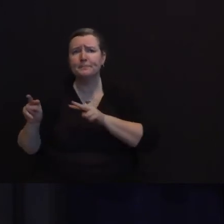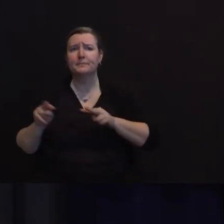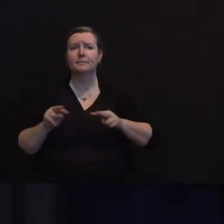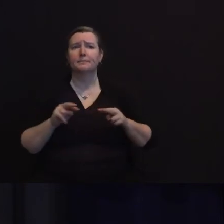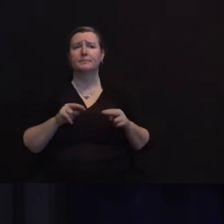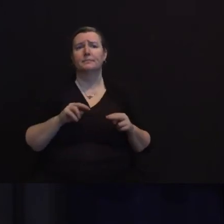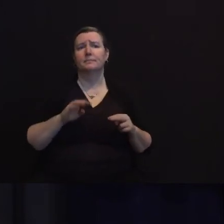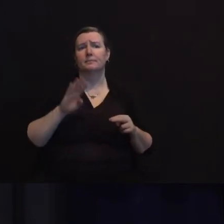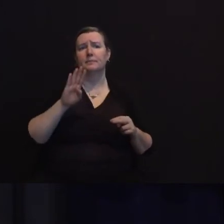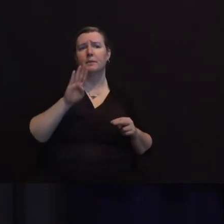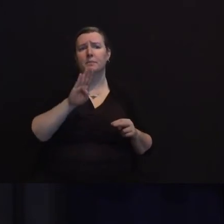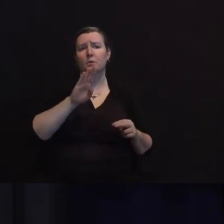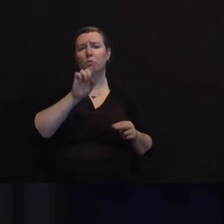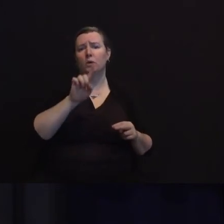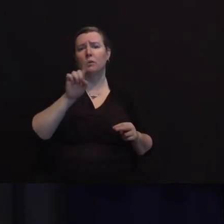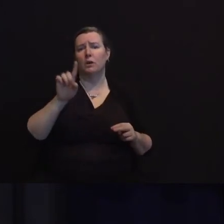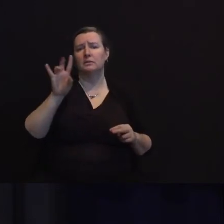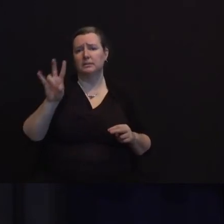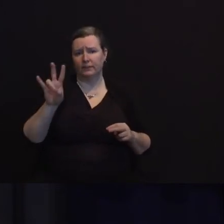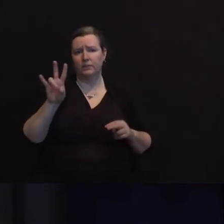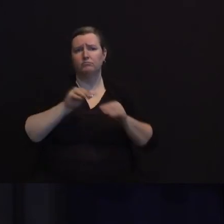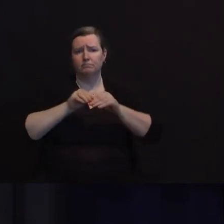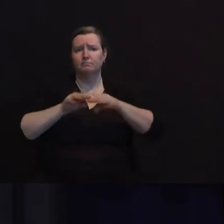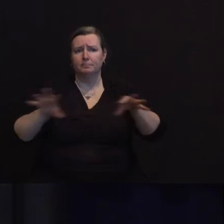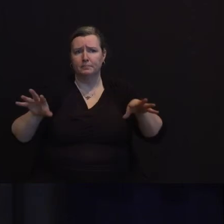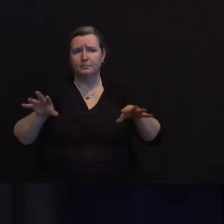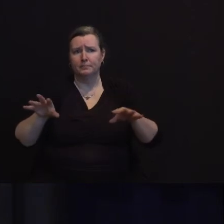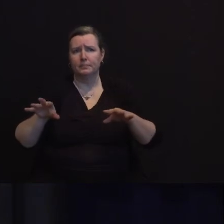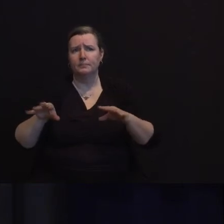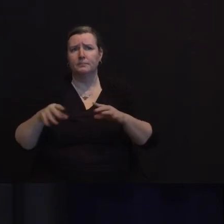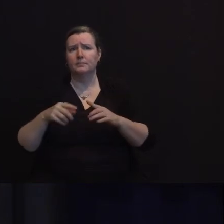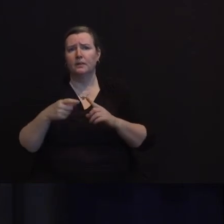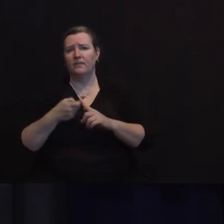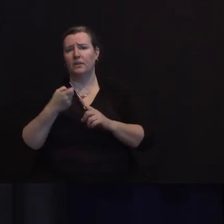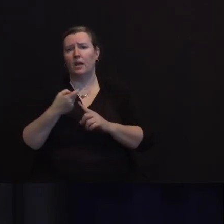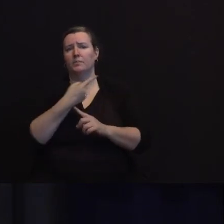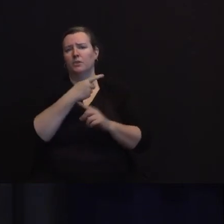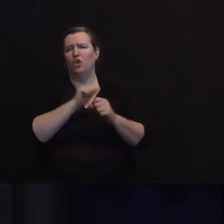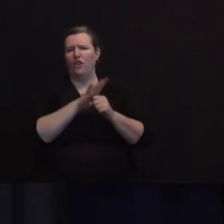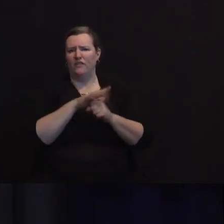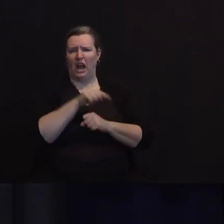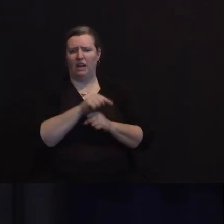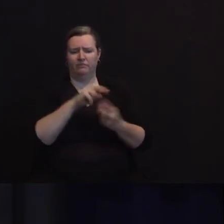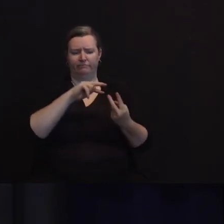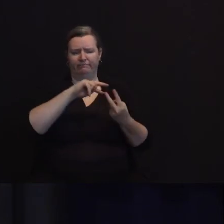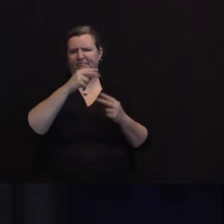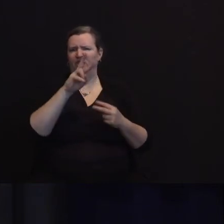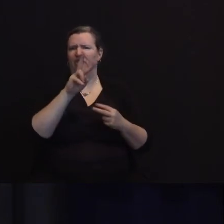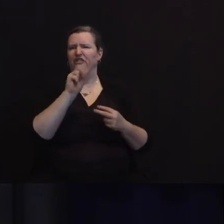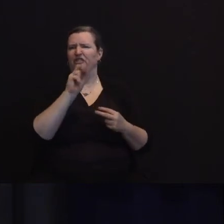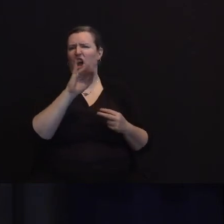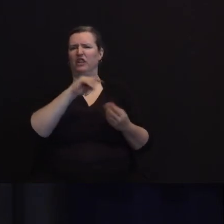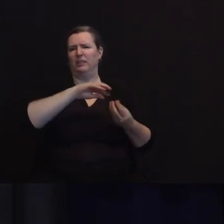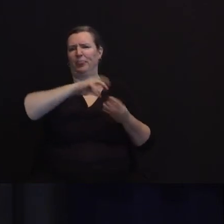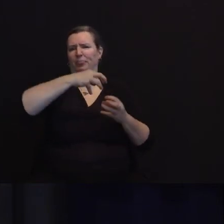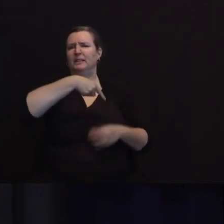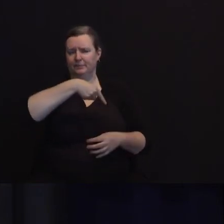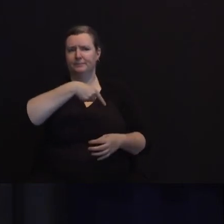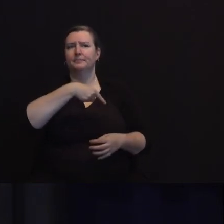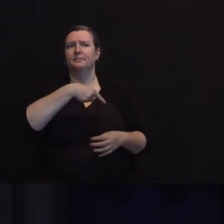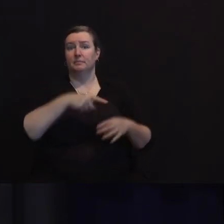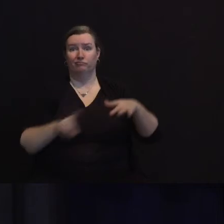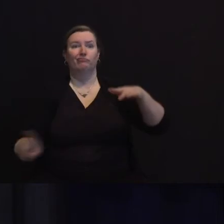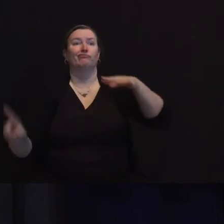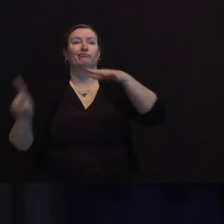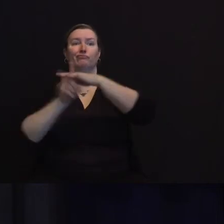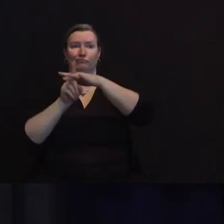B.1.1.7, the variant of this virus that emerged in the UK. Right now, New Jersey is reporting